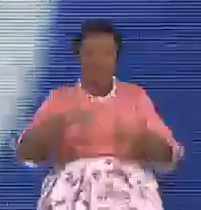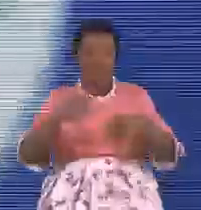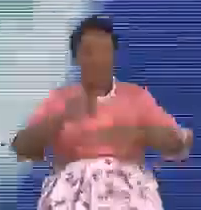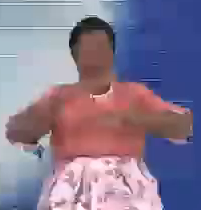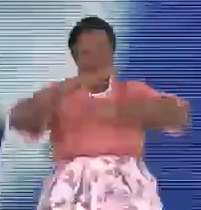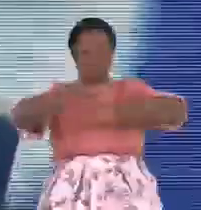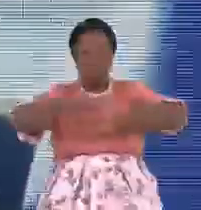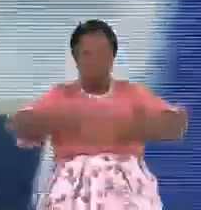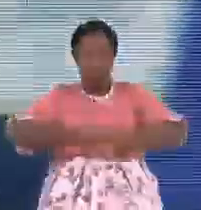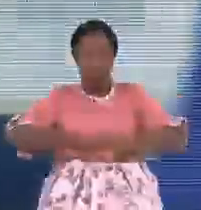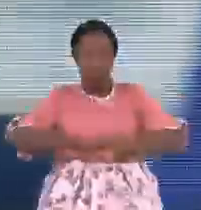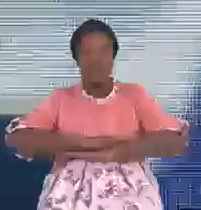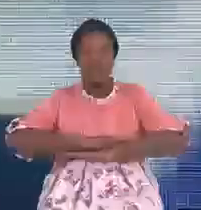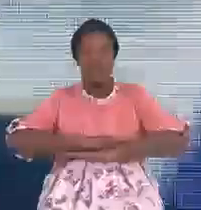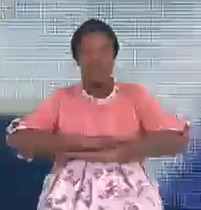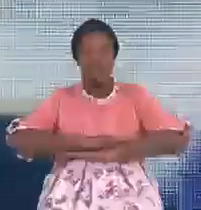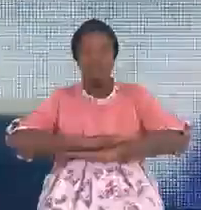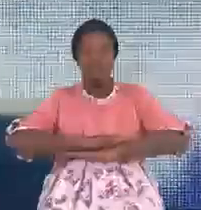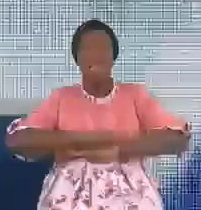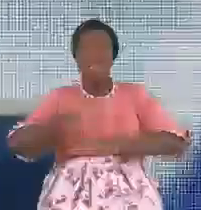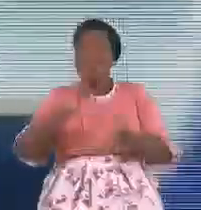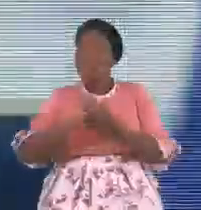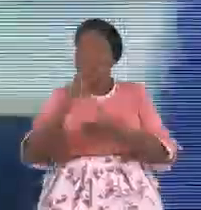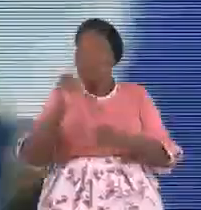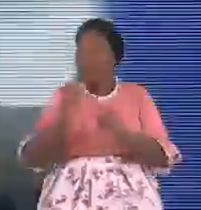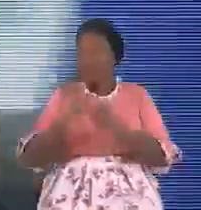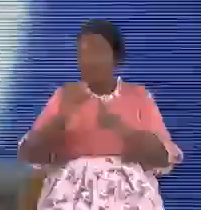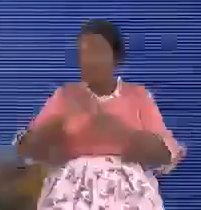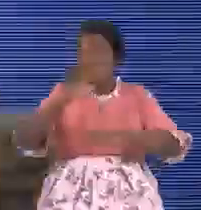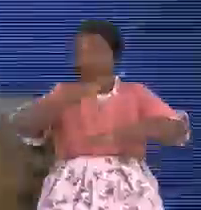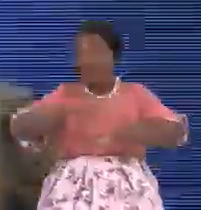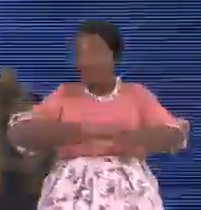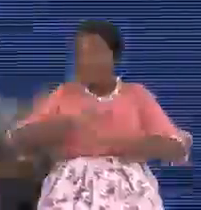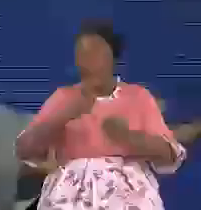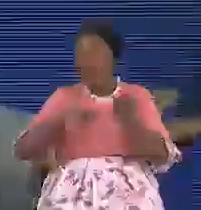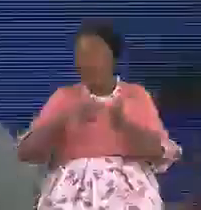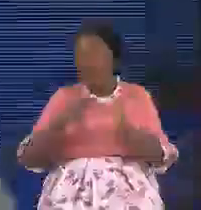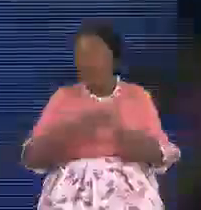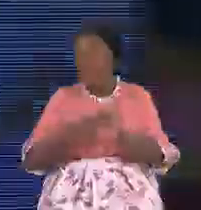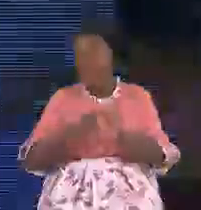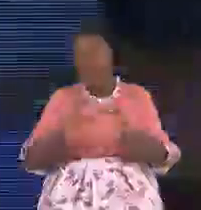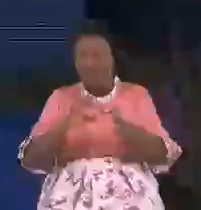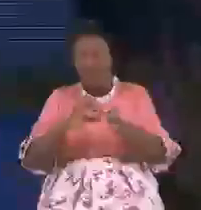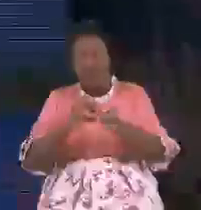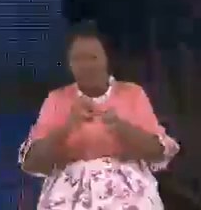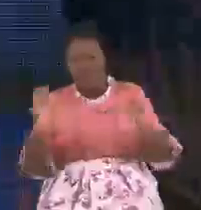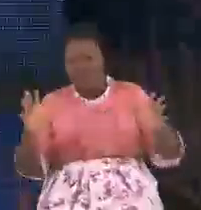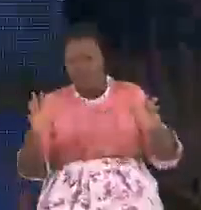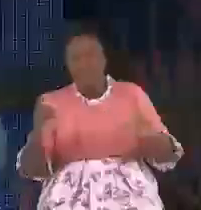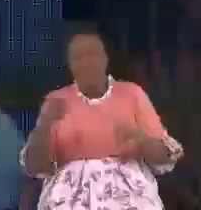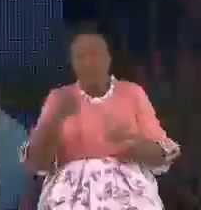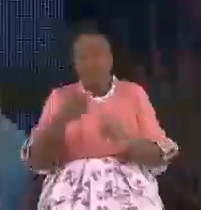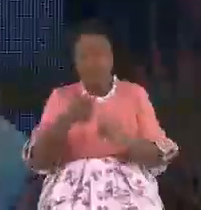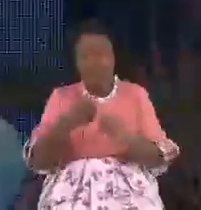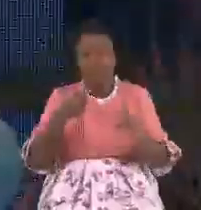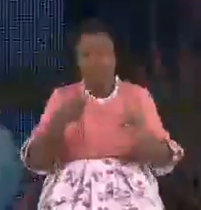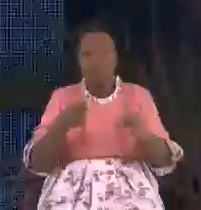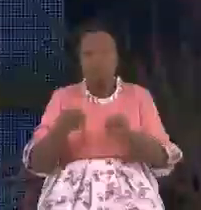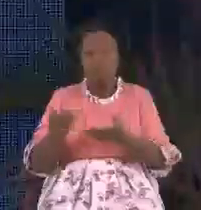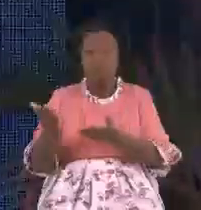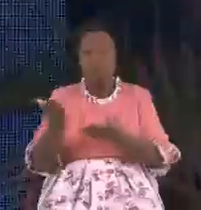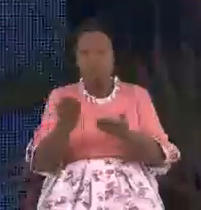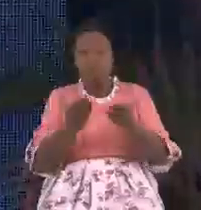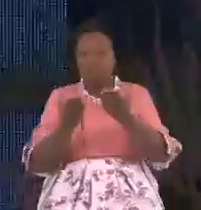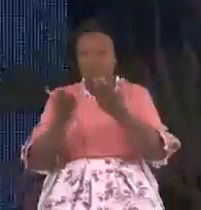word rest what does that mean release from slavery you'll be toiling